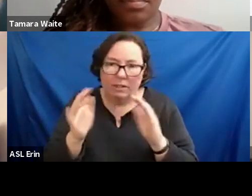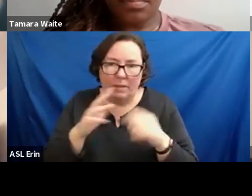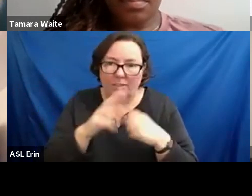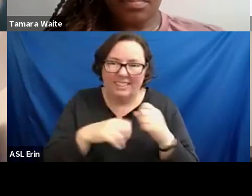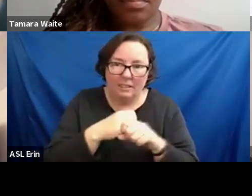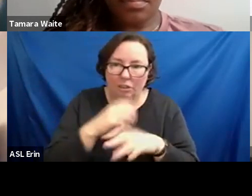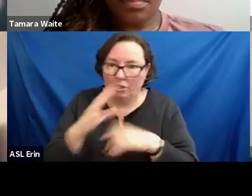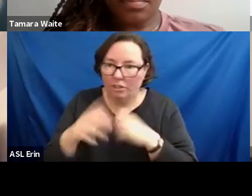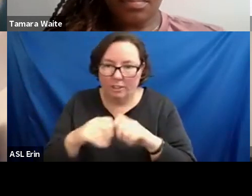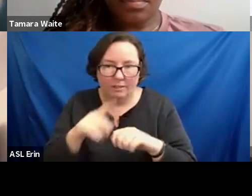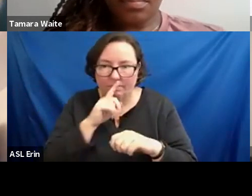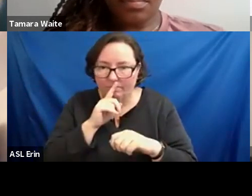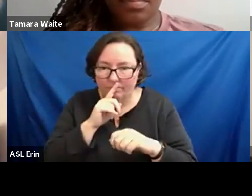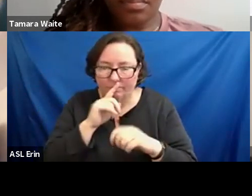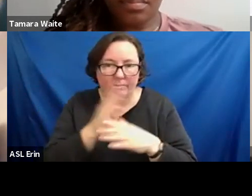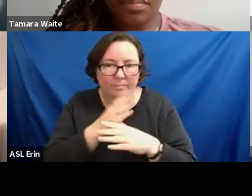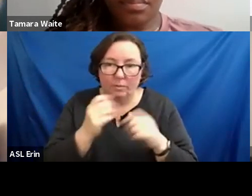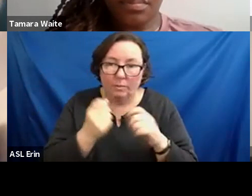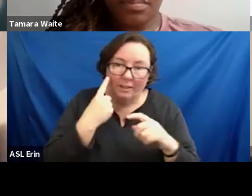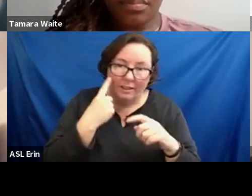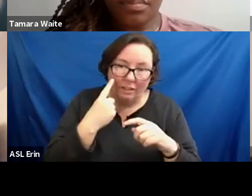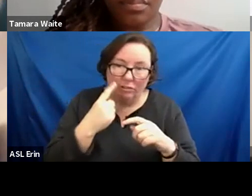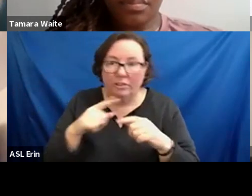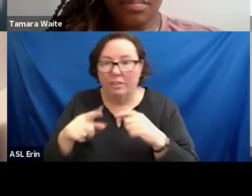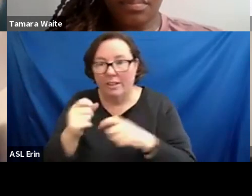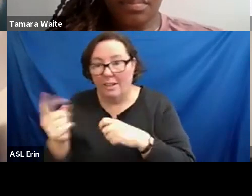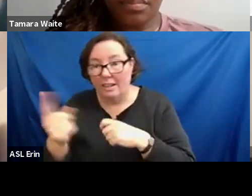year between last year and the next.